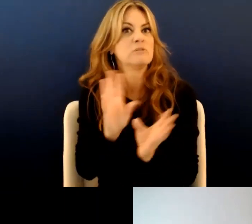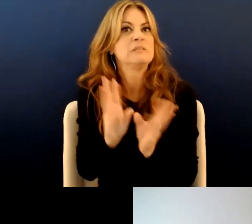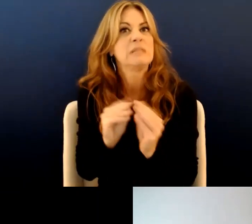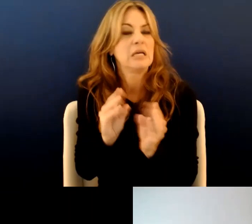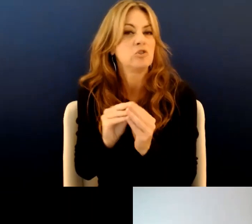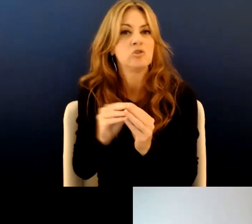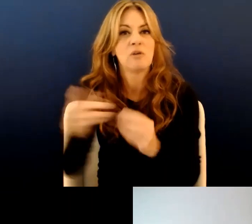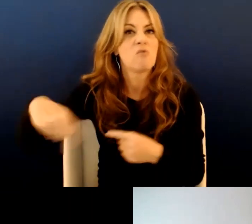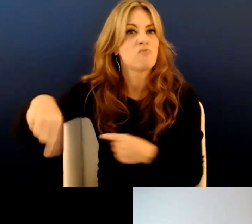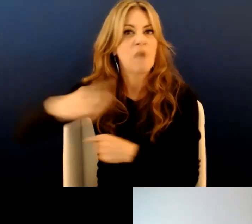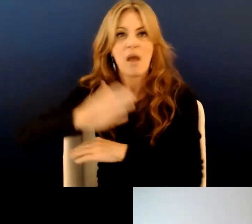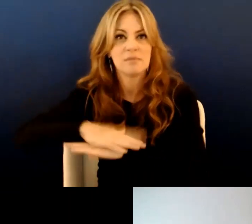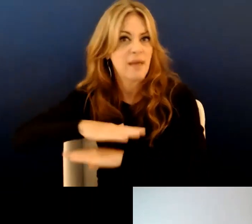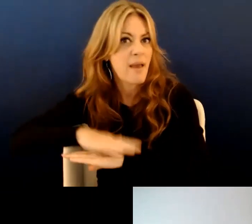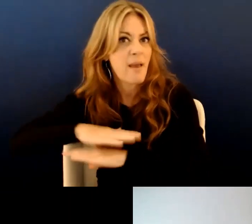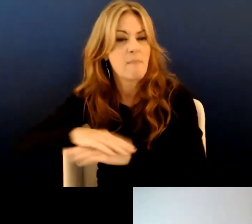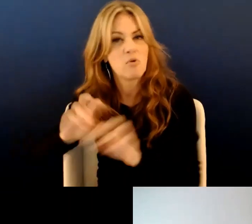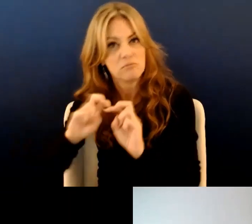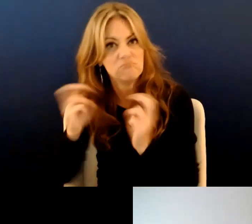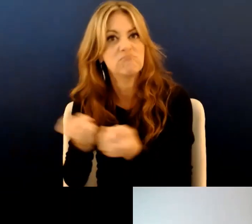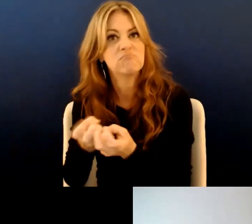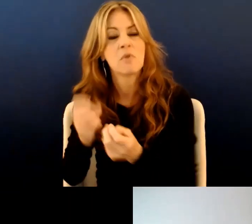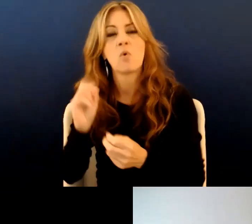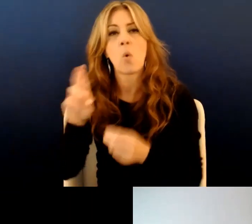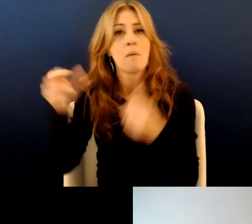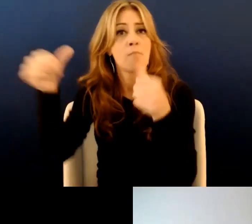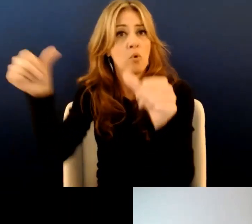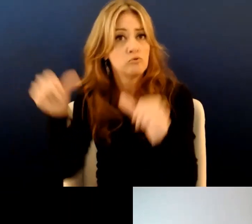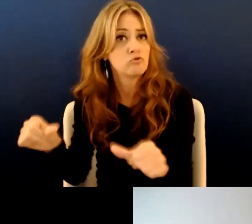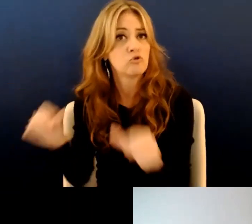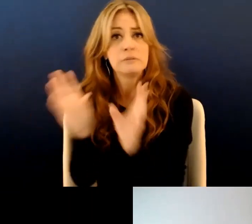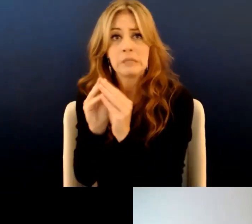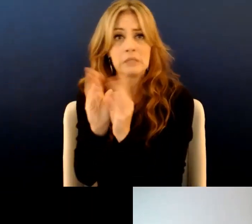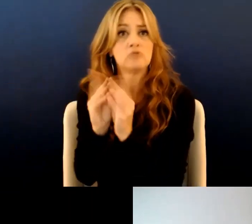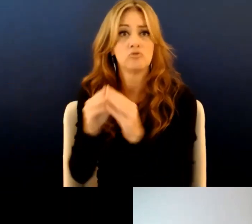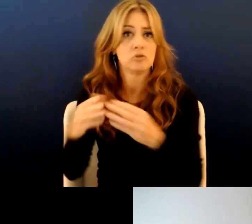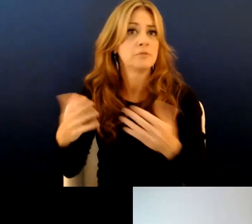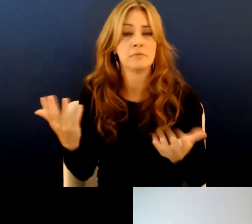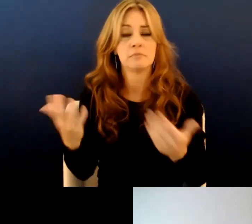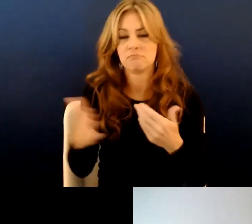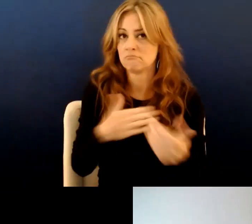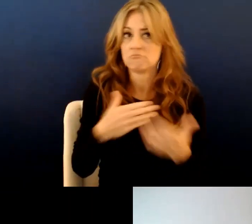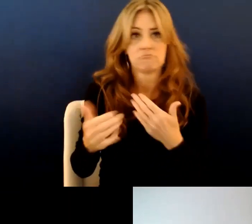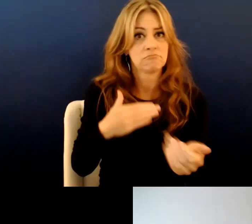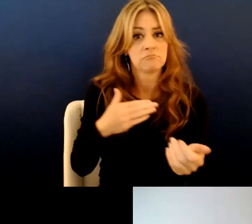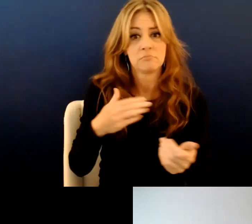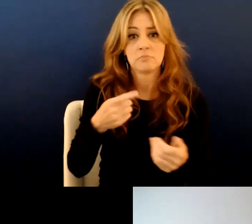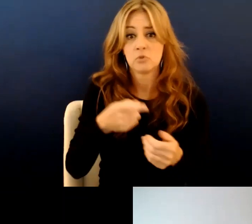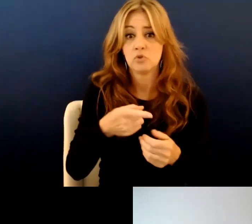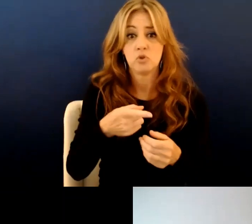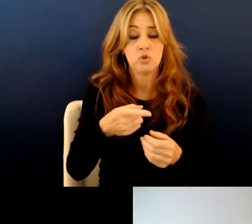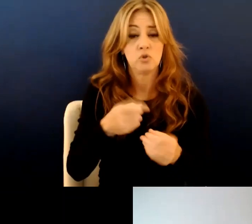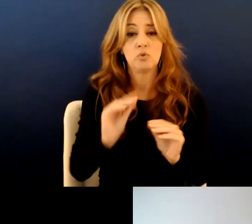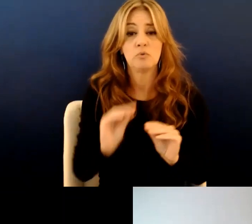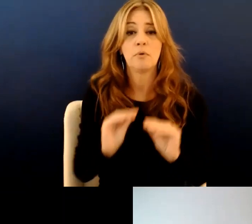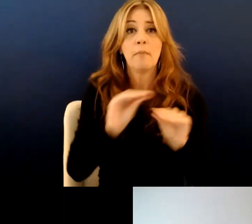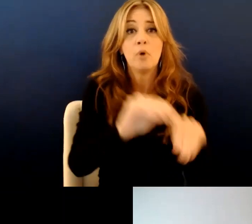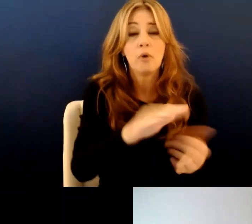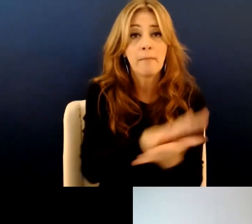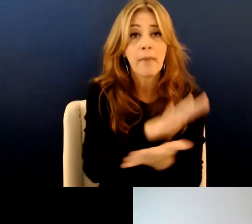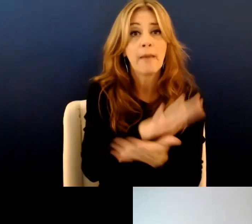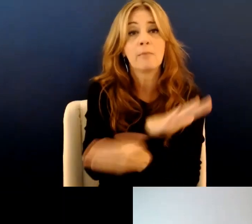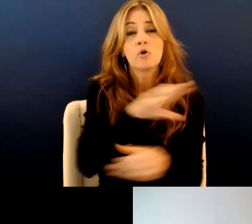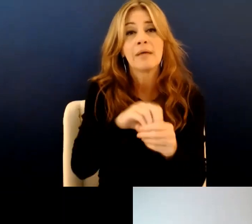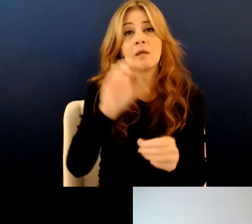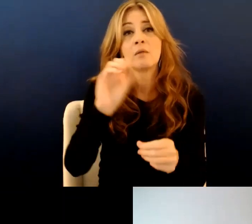round table or at a poster session, whether or not you put your paper in the online paper